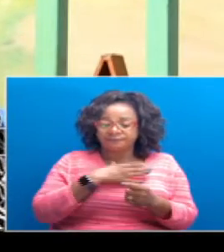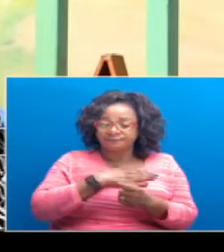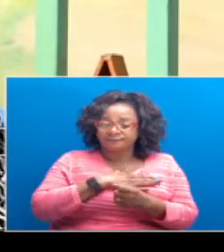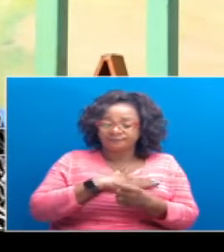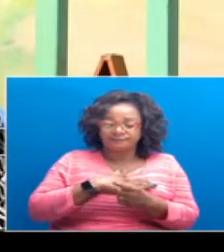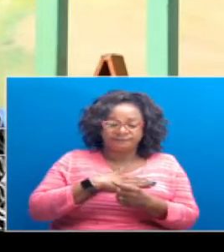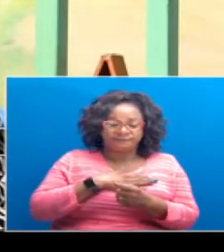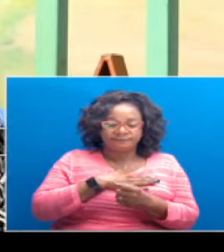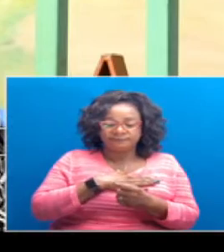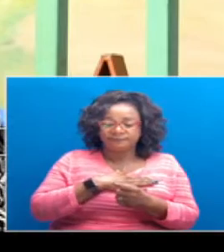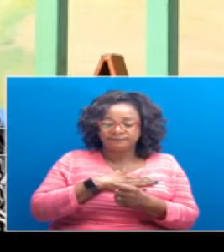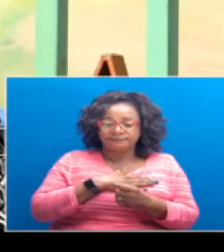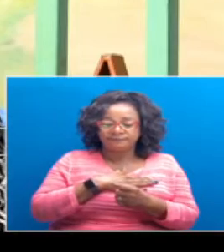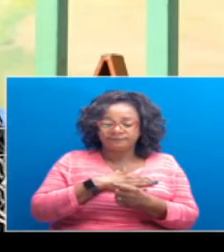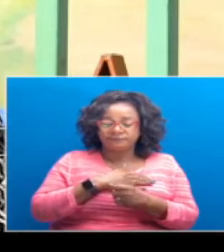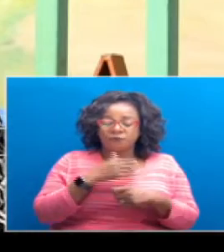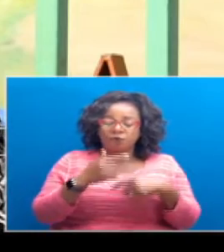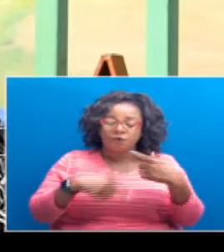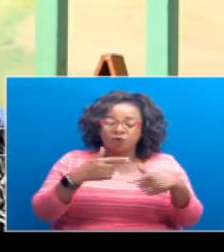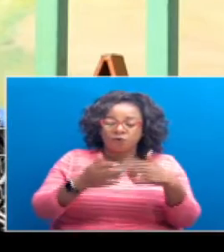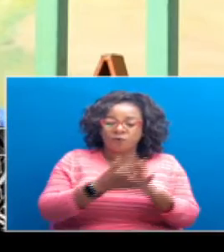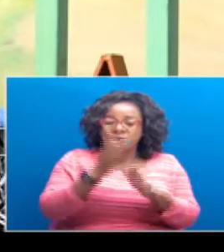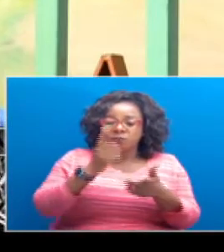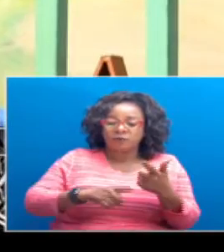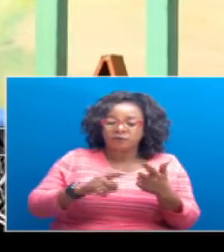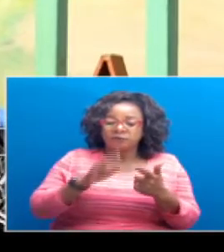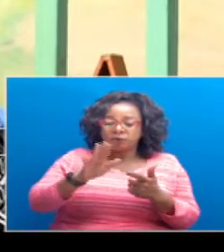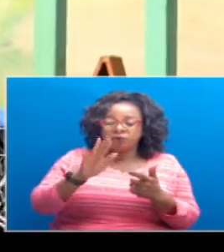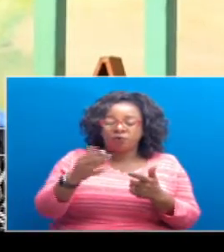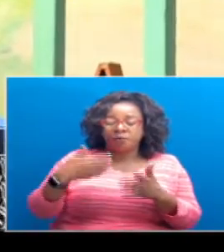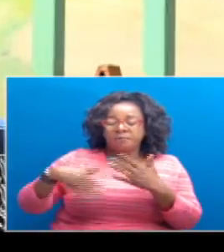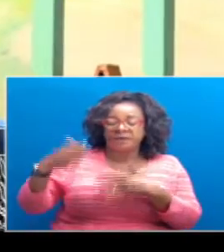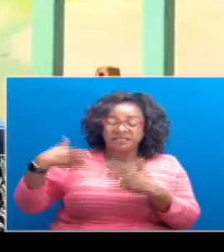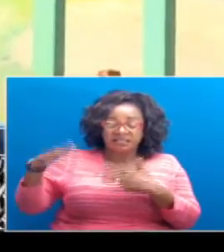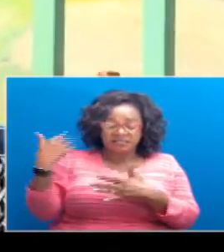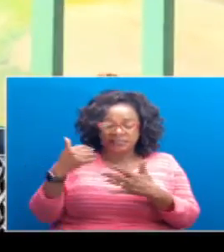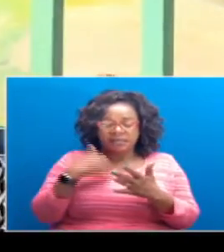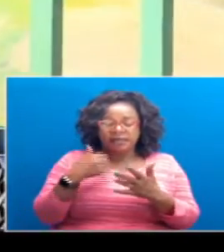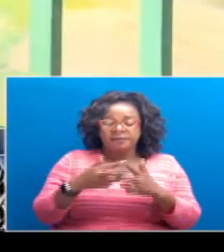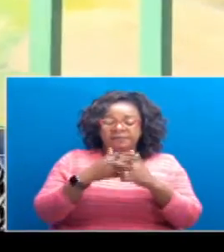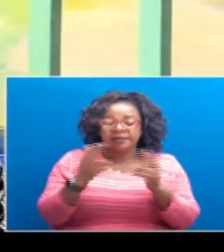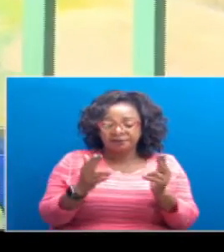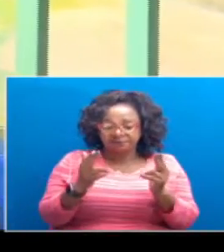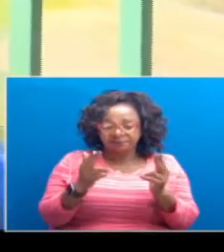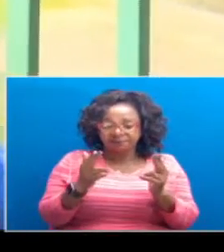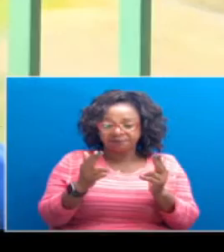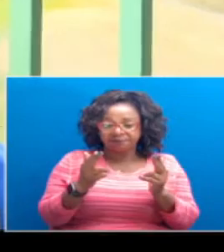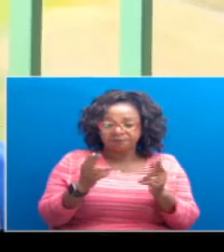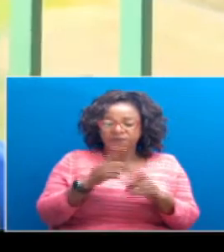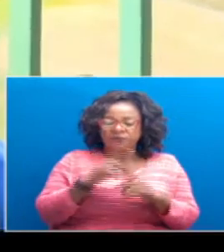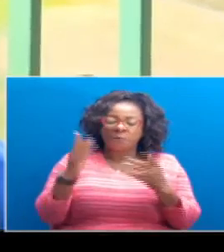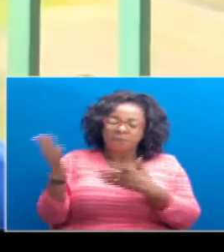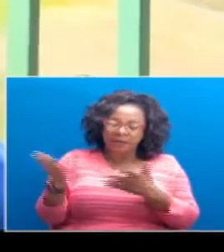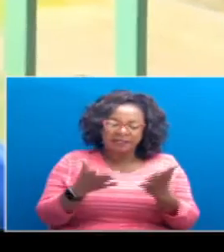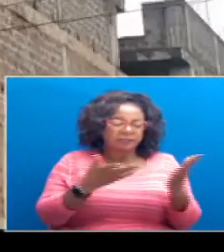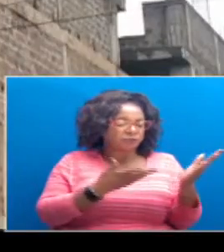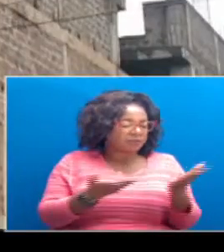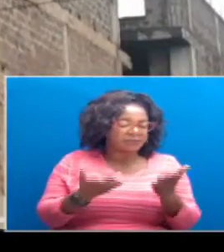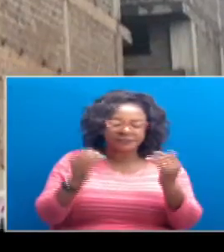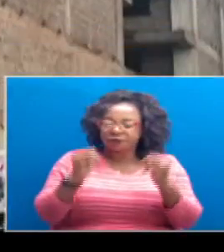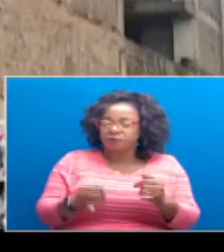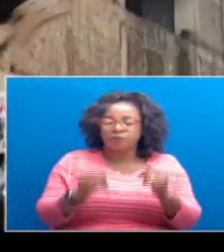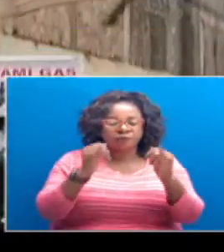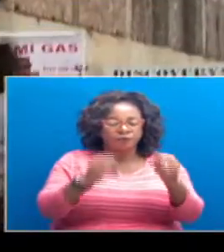go on with what your predecessors had already begun. Don't bring in new